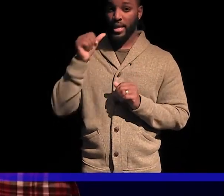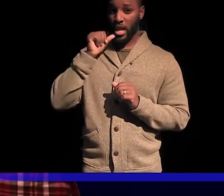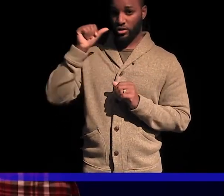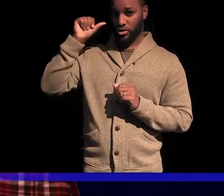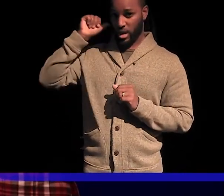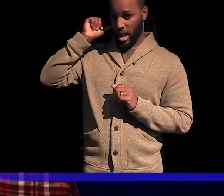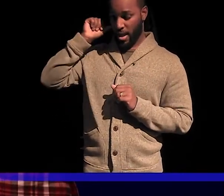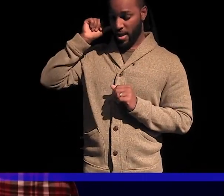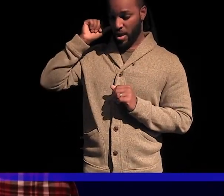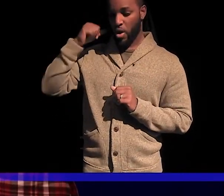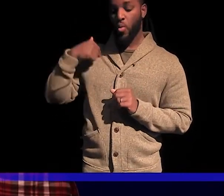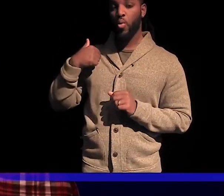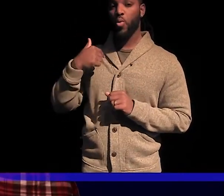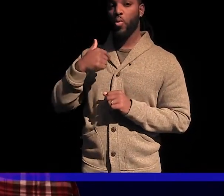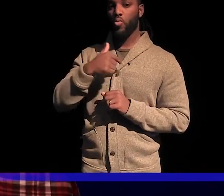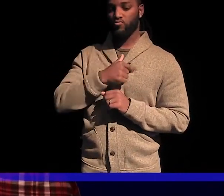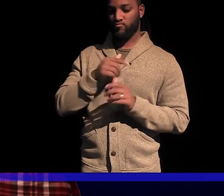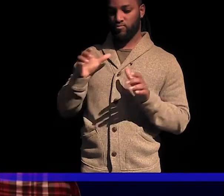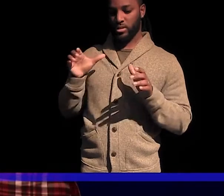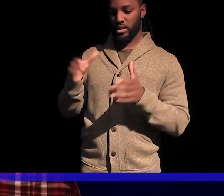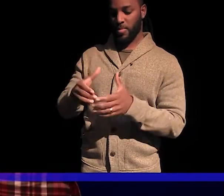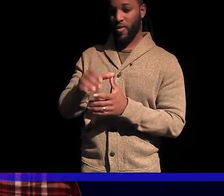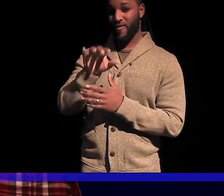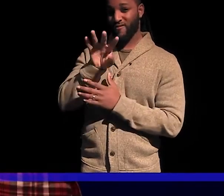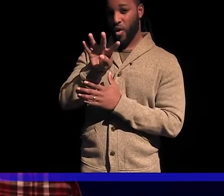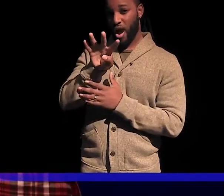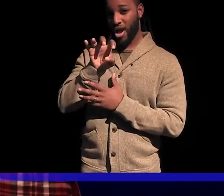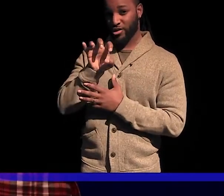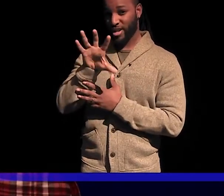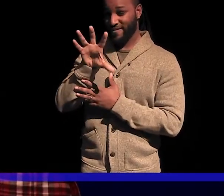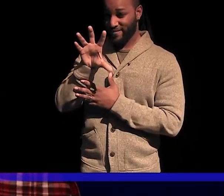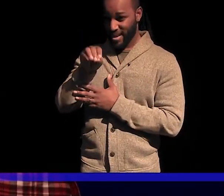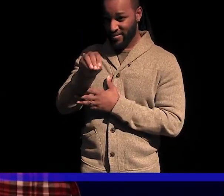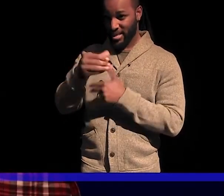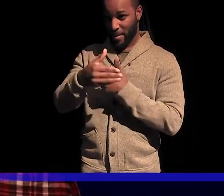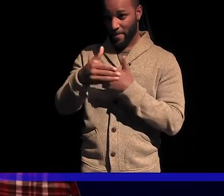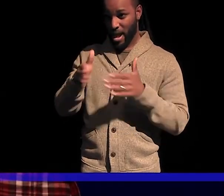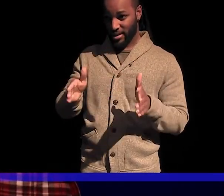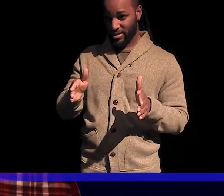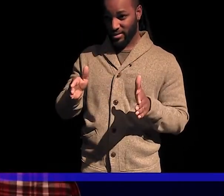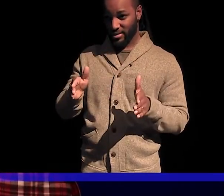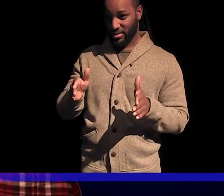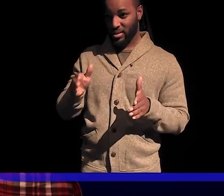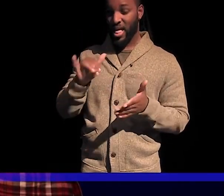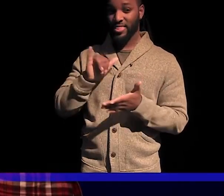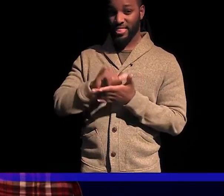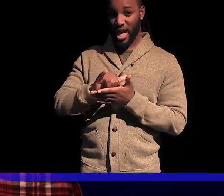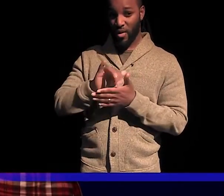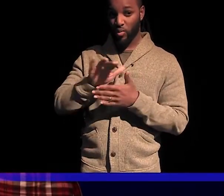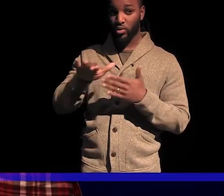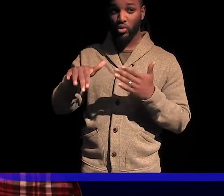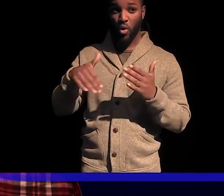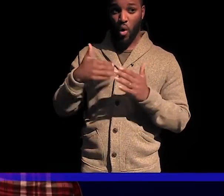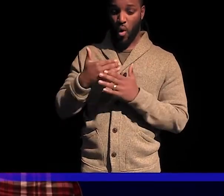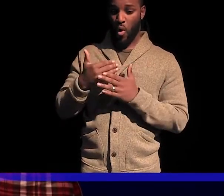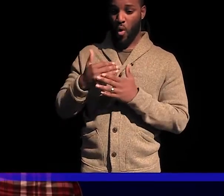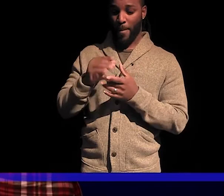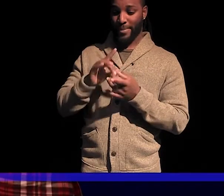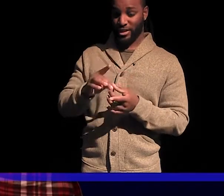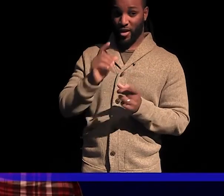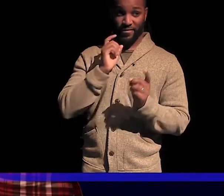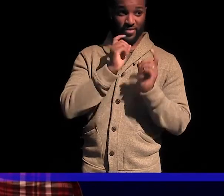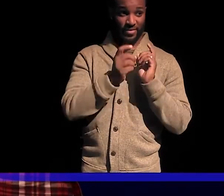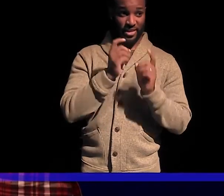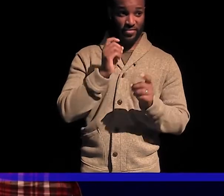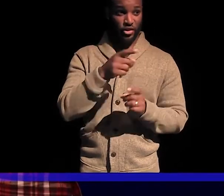Yesterday, we assembled 450 boxes. That was all, you know, based off of giving that